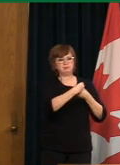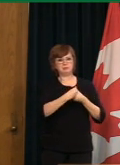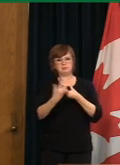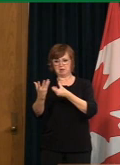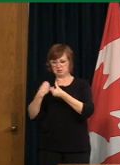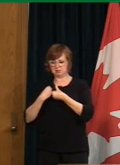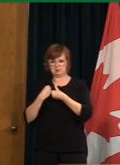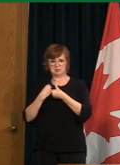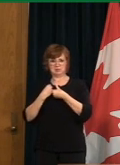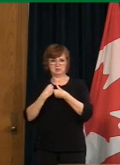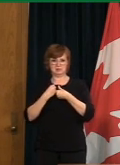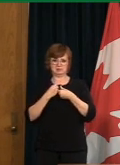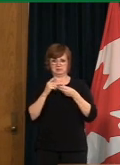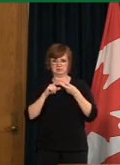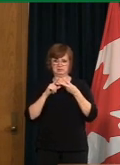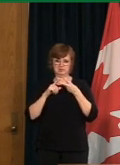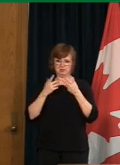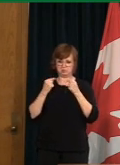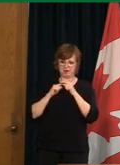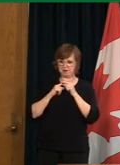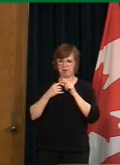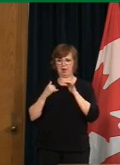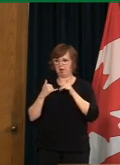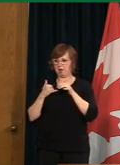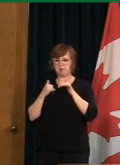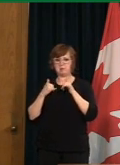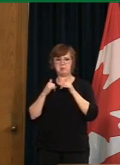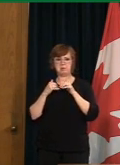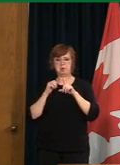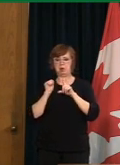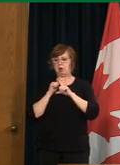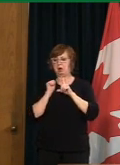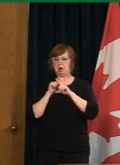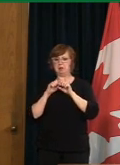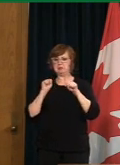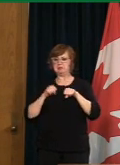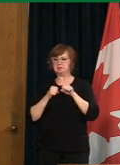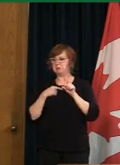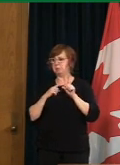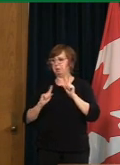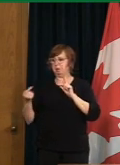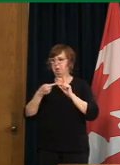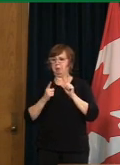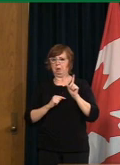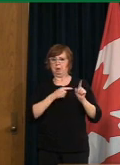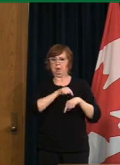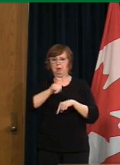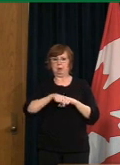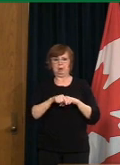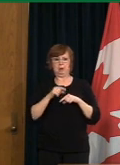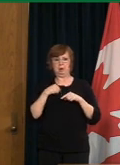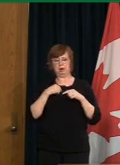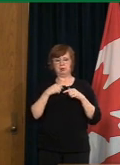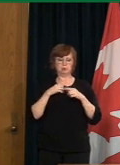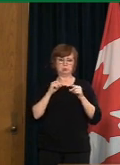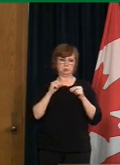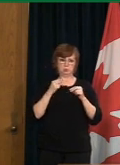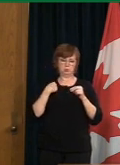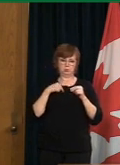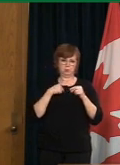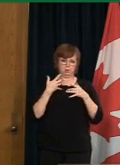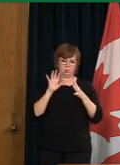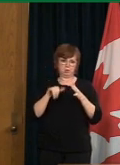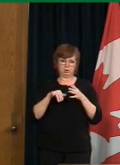to circumvent this. I think most people will follow these guidelines, but it's just really important for us to stay the course for the next 3